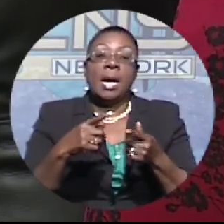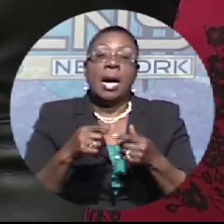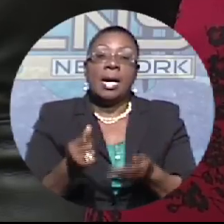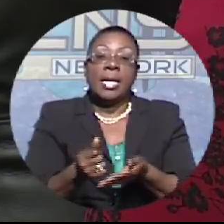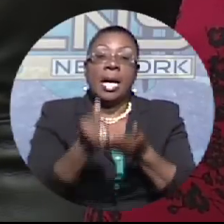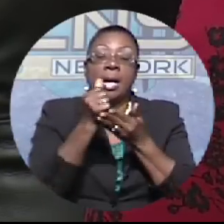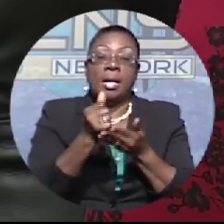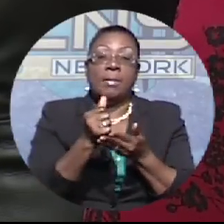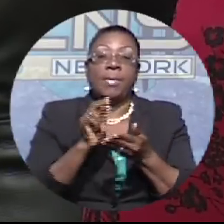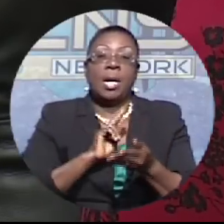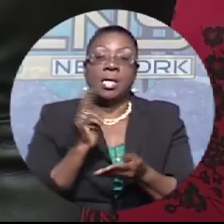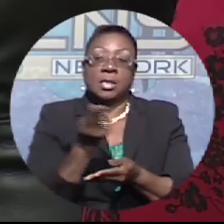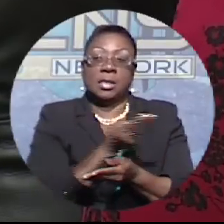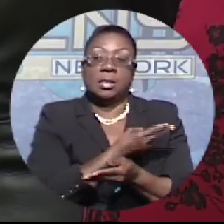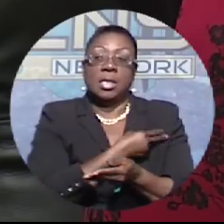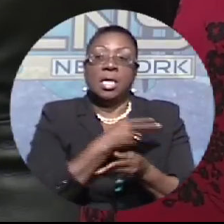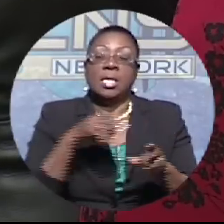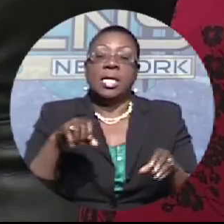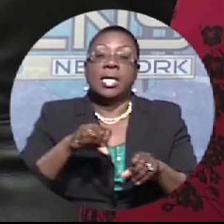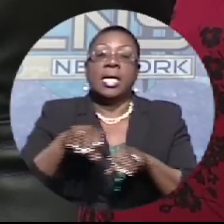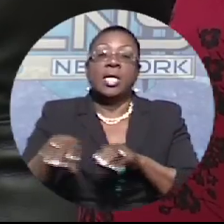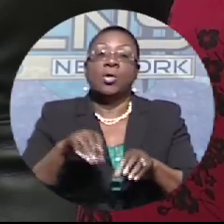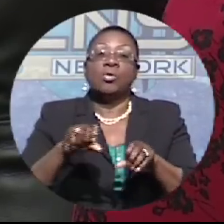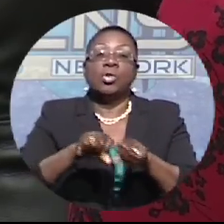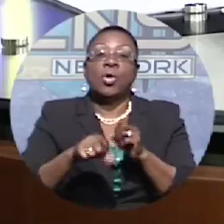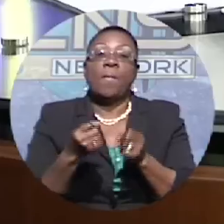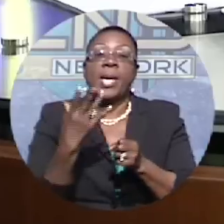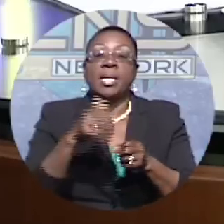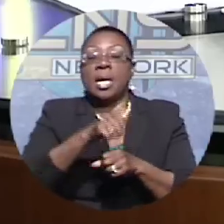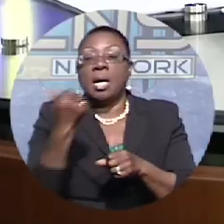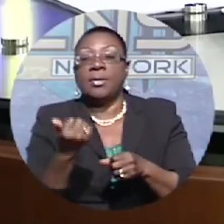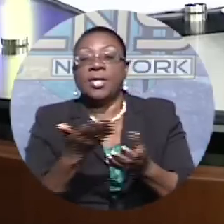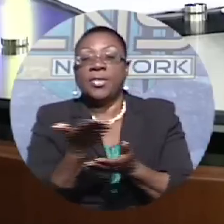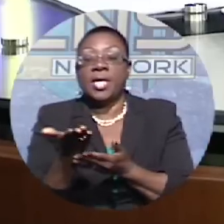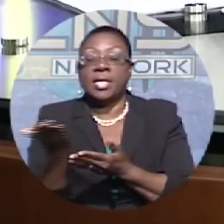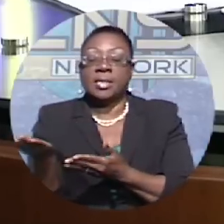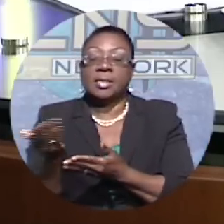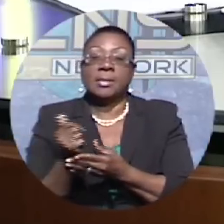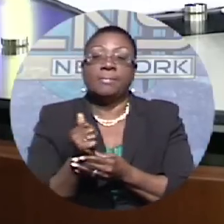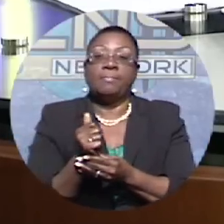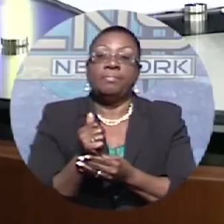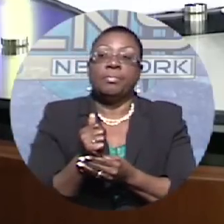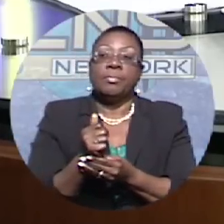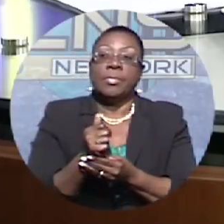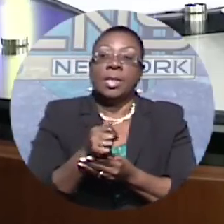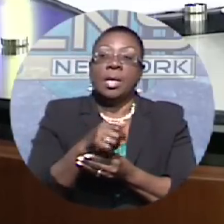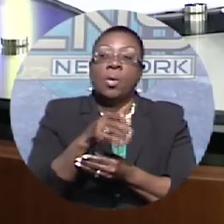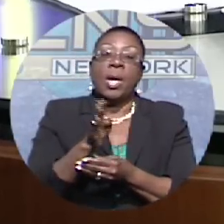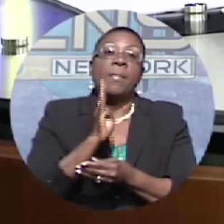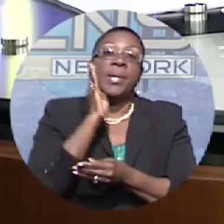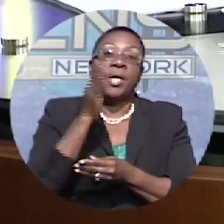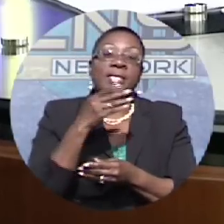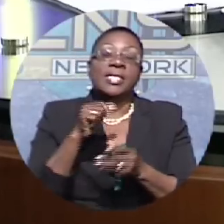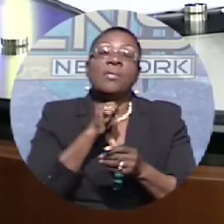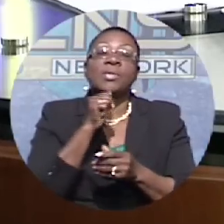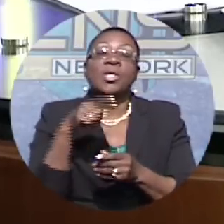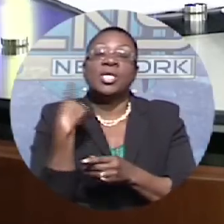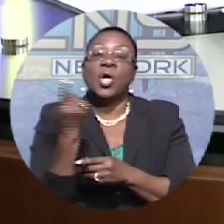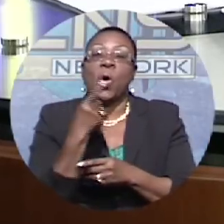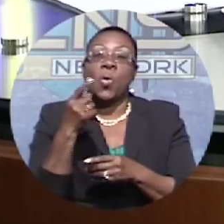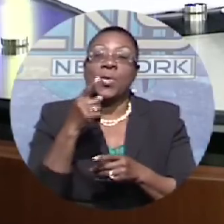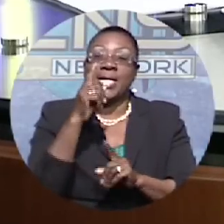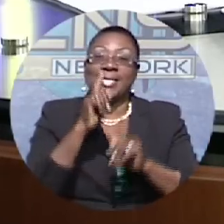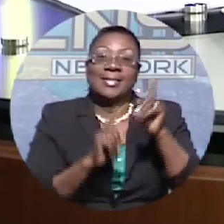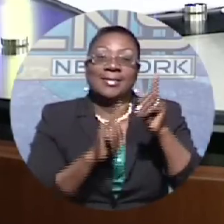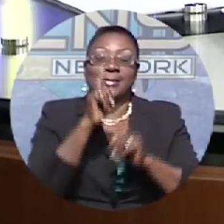can help us. They can do so many other things. Well, Beyonce wasn't the only star of the Super Bowl. So were